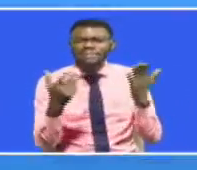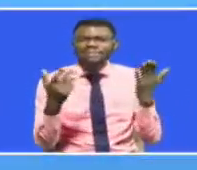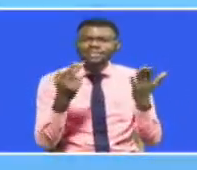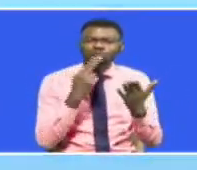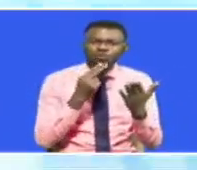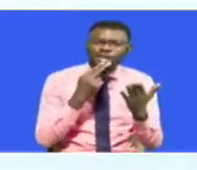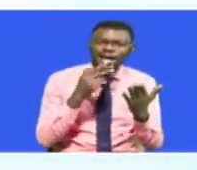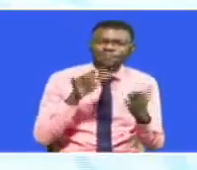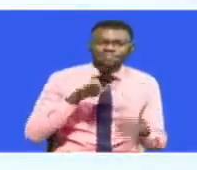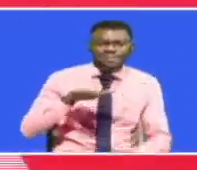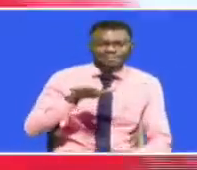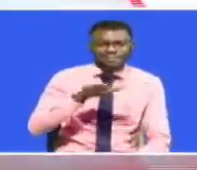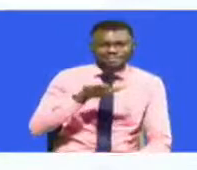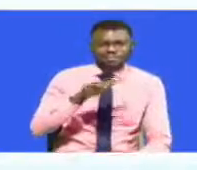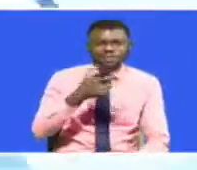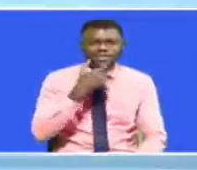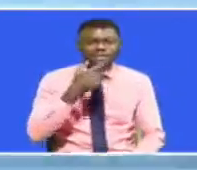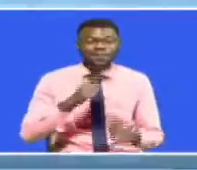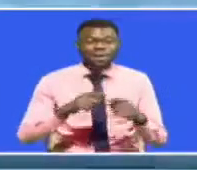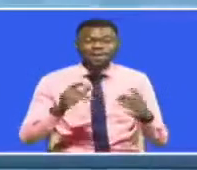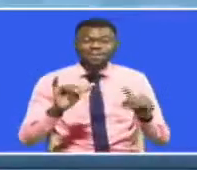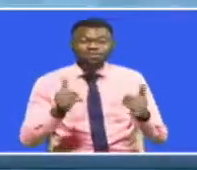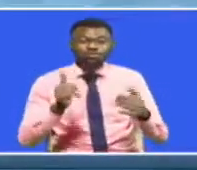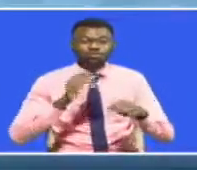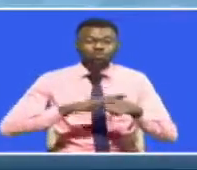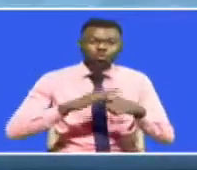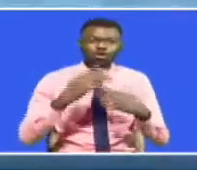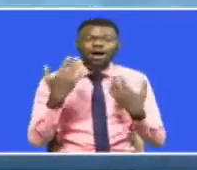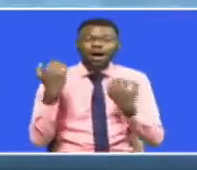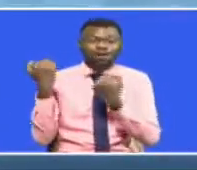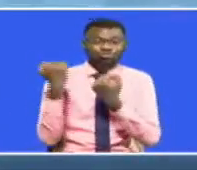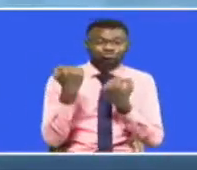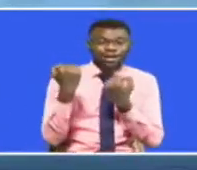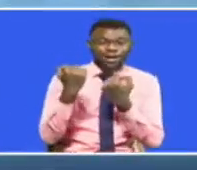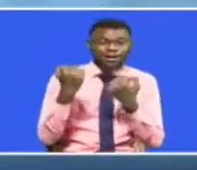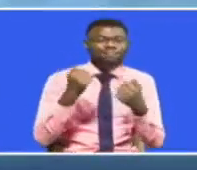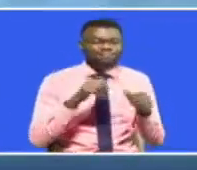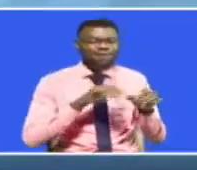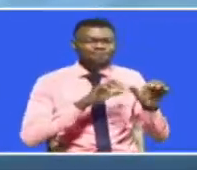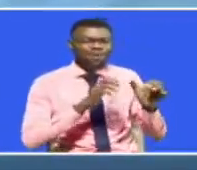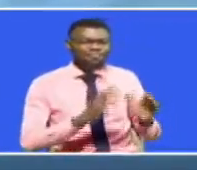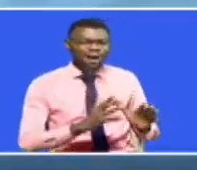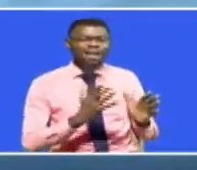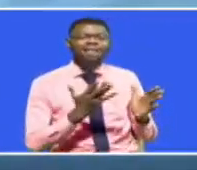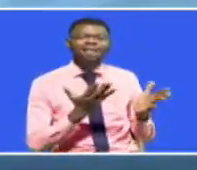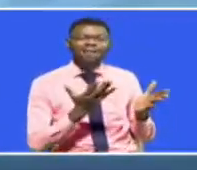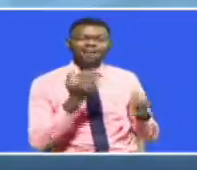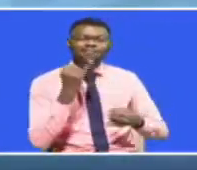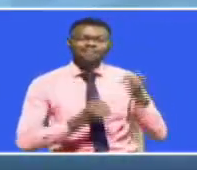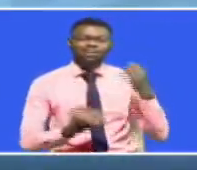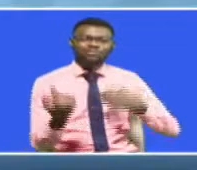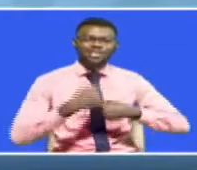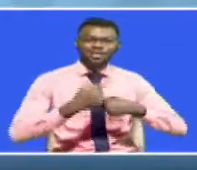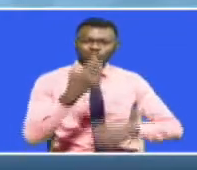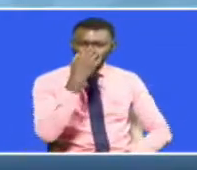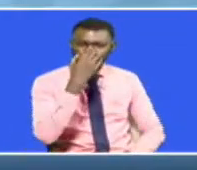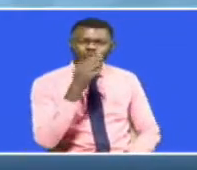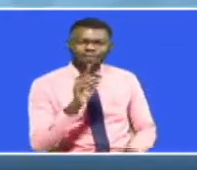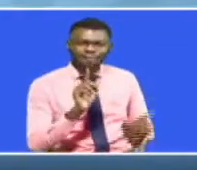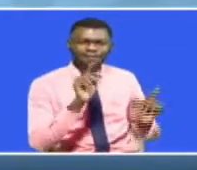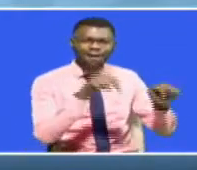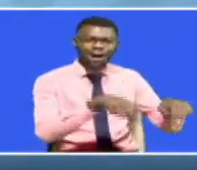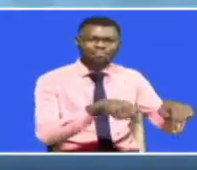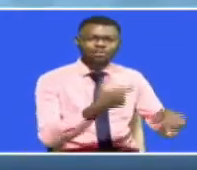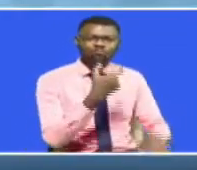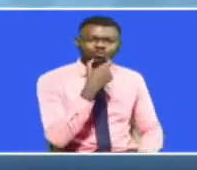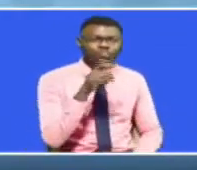the Nyanza region. Now, the good news for sugarcane farmers, which came on the last day of President William Ruto's working tour of the region,